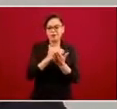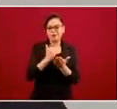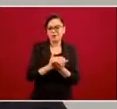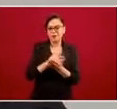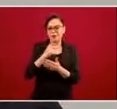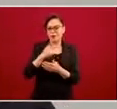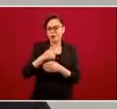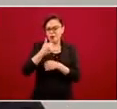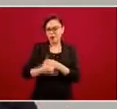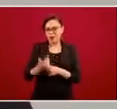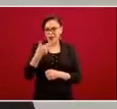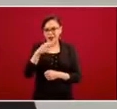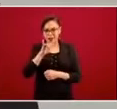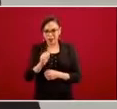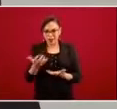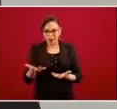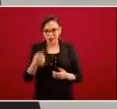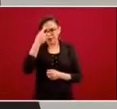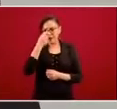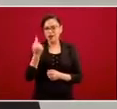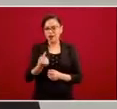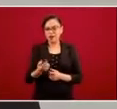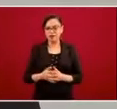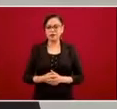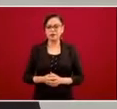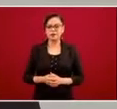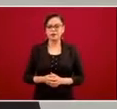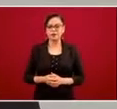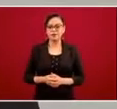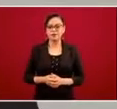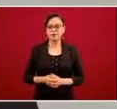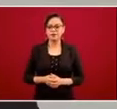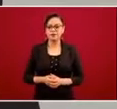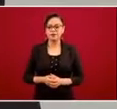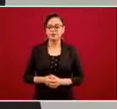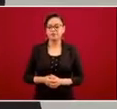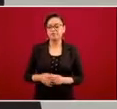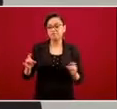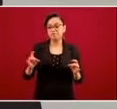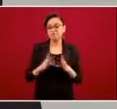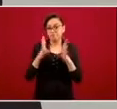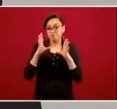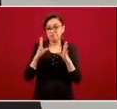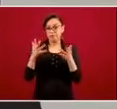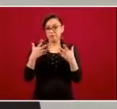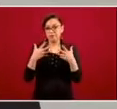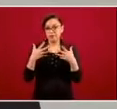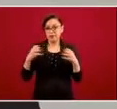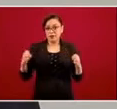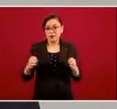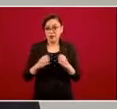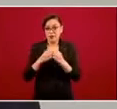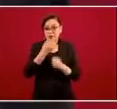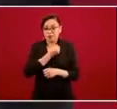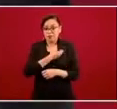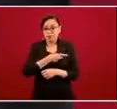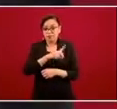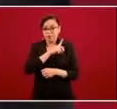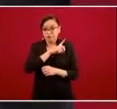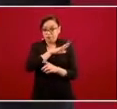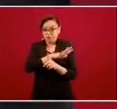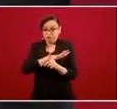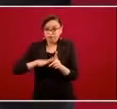3,000 available beds in their hospitals. All right, now the process for decision making in